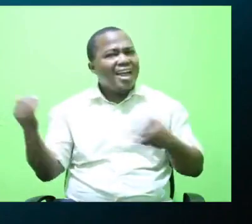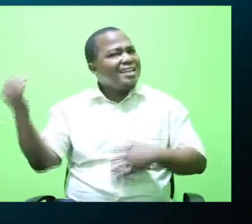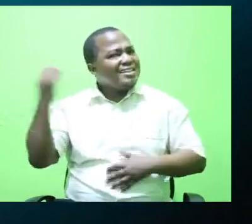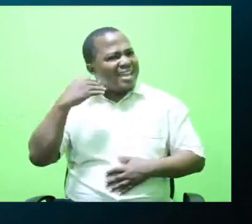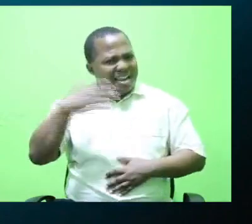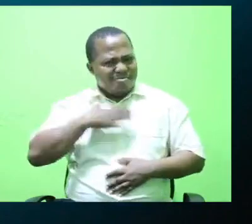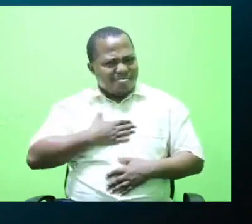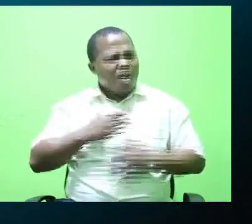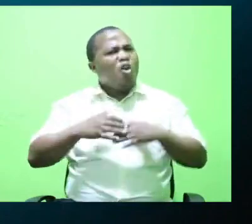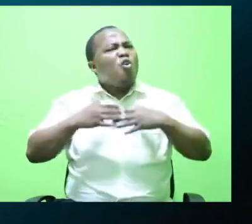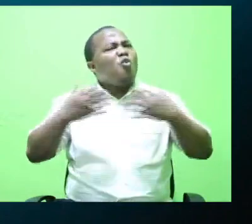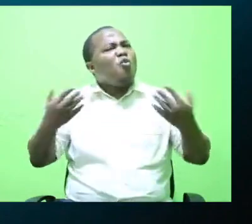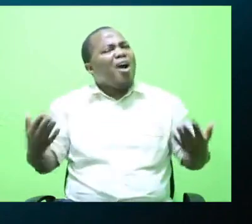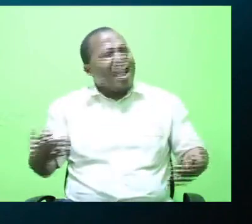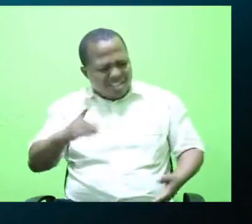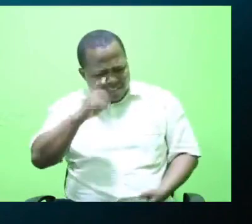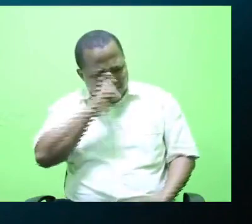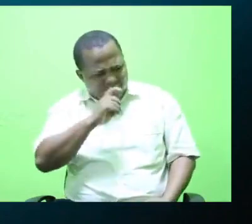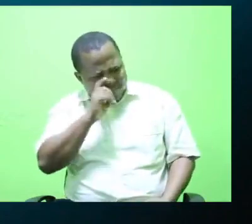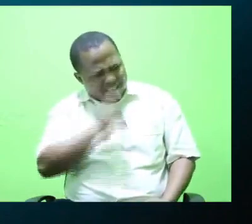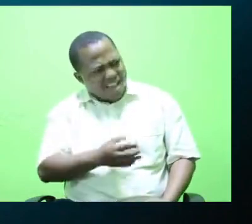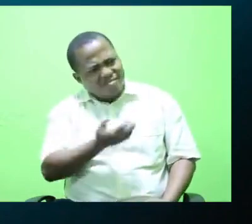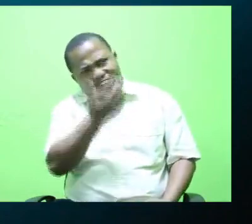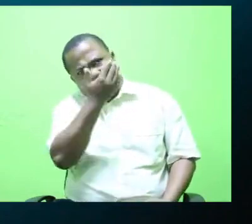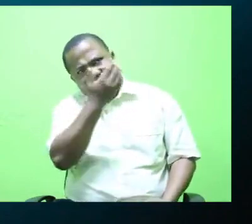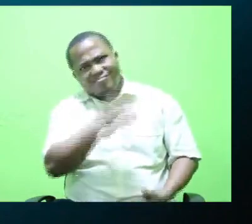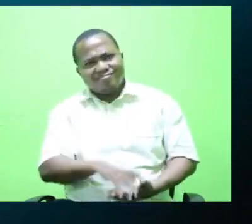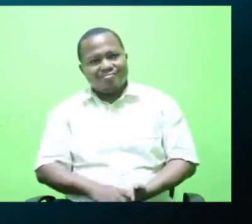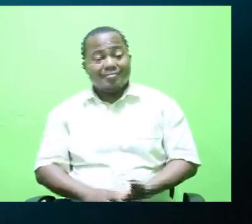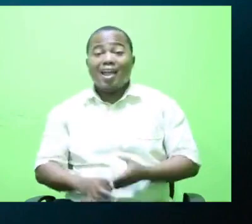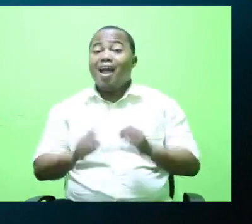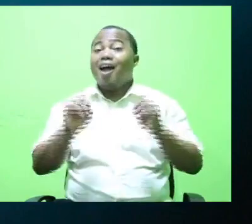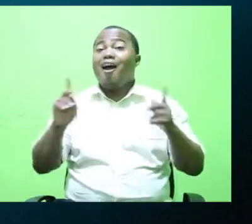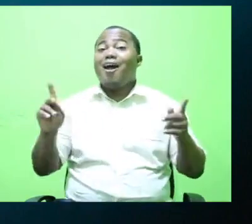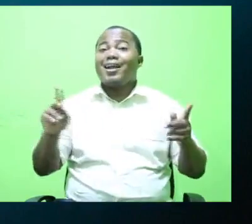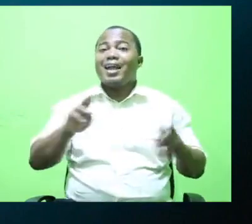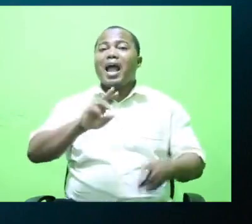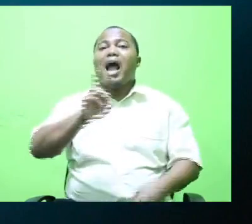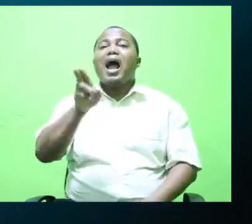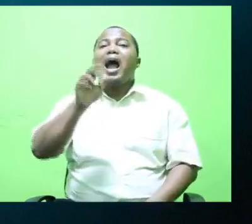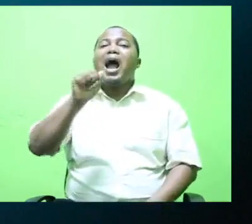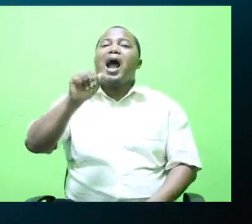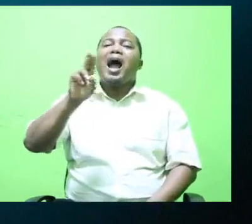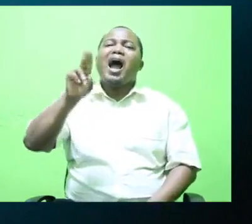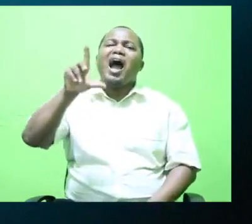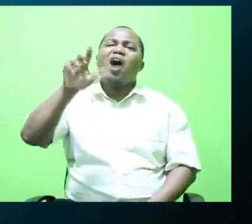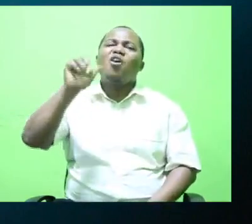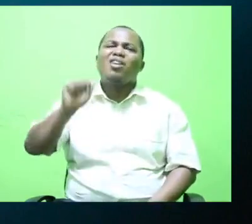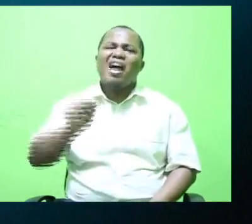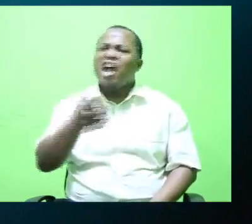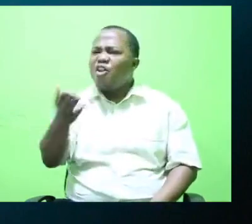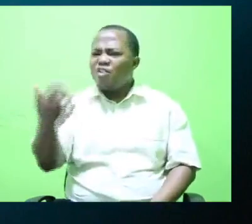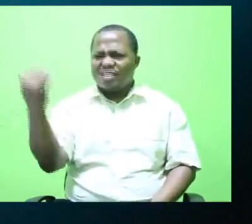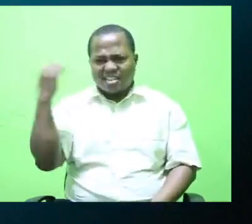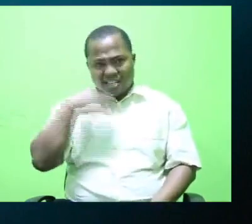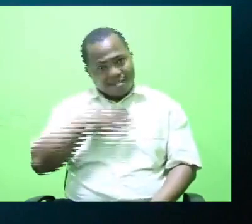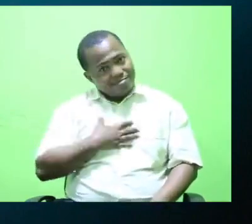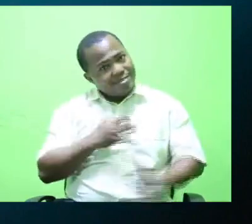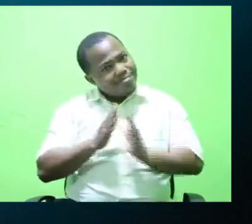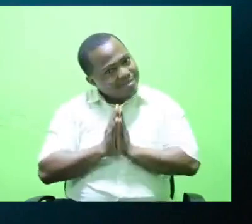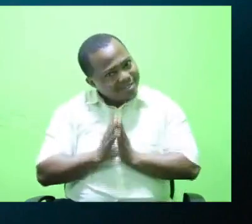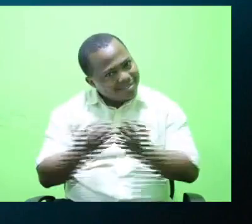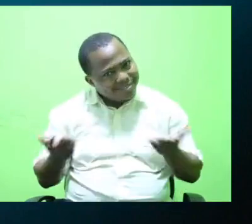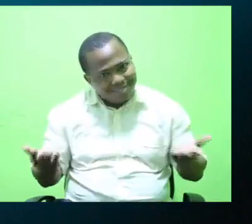Tell me what you have observed, please. Yes, Haula, can you tell me,